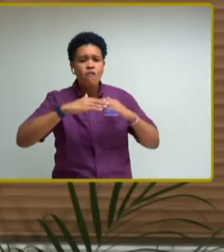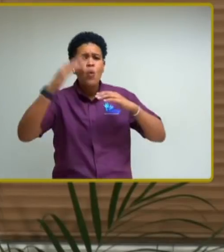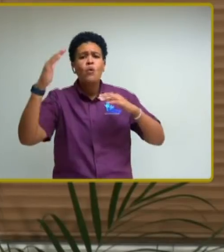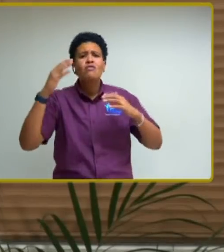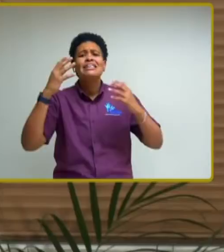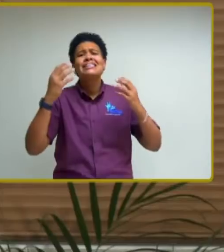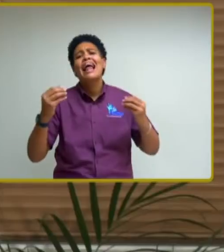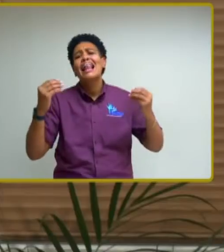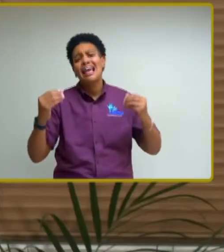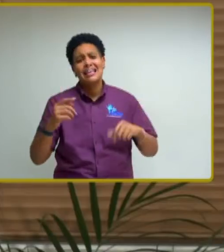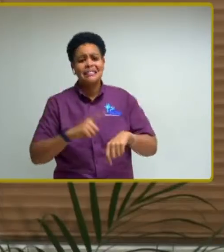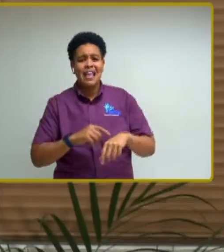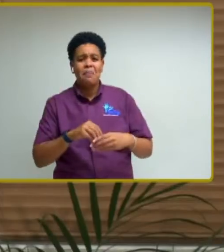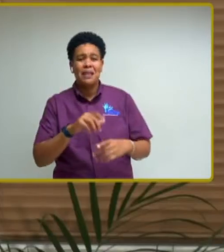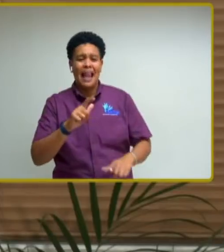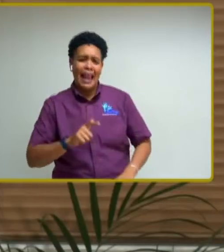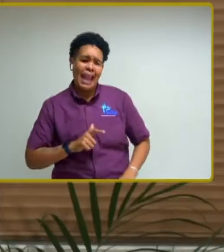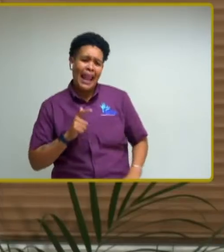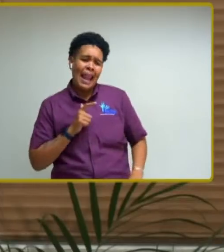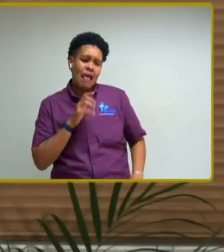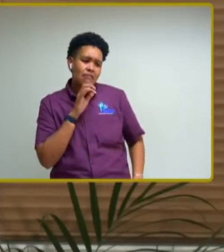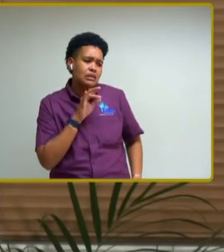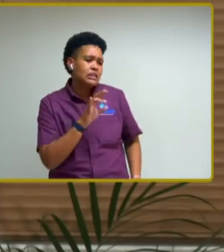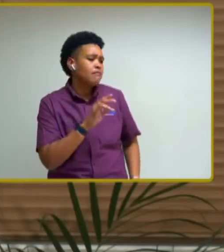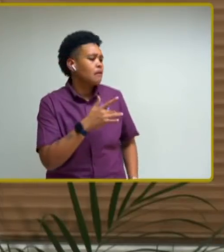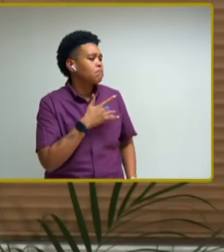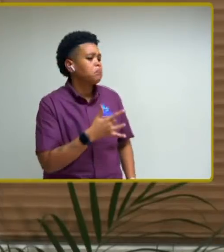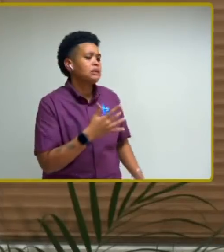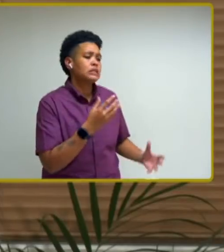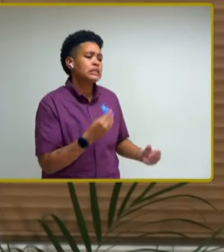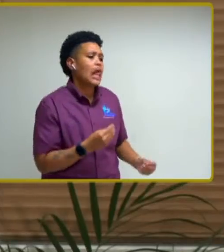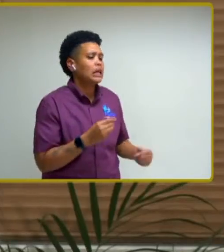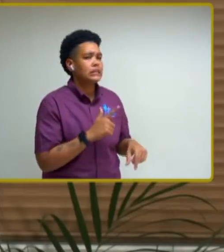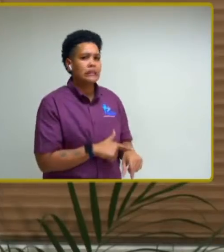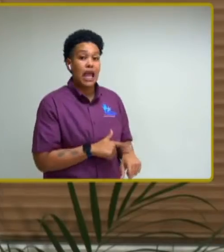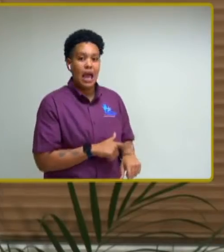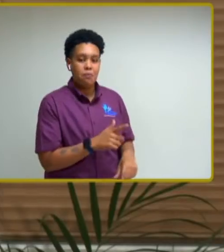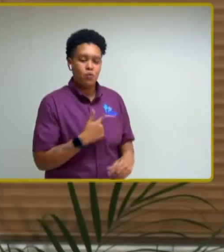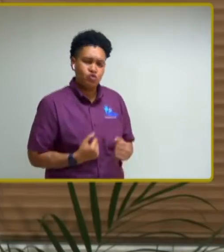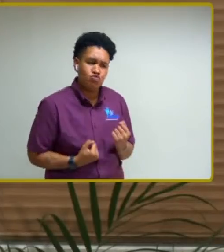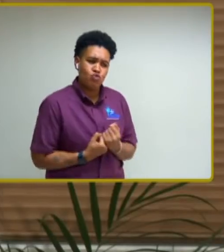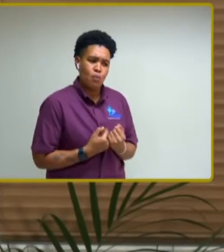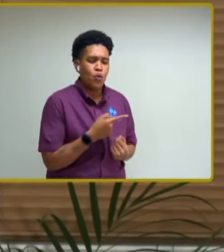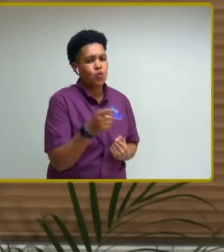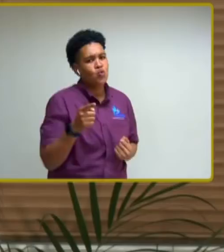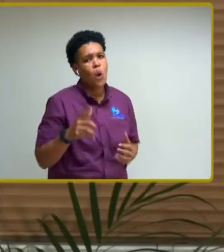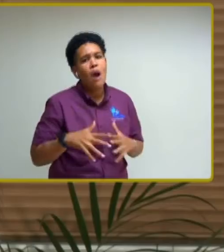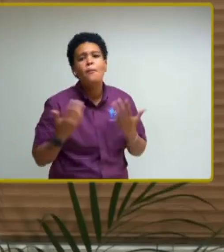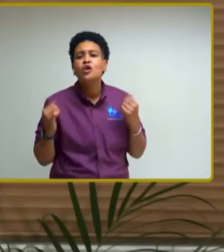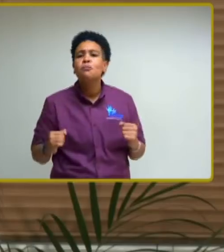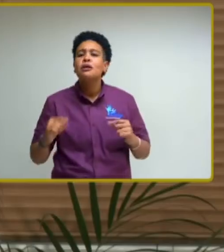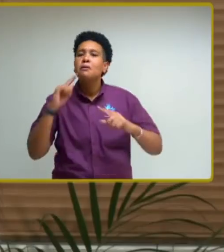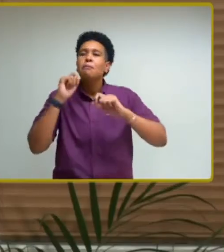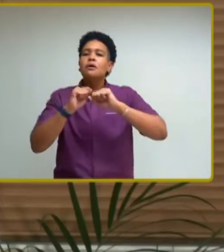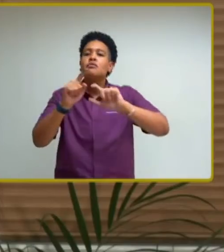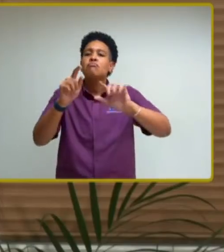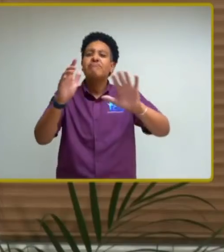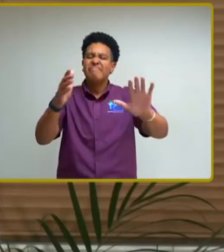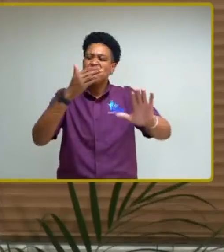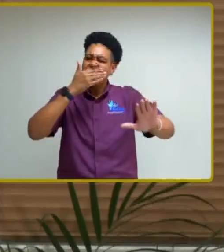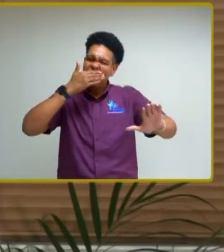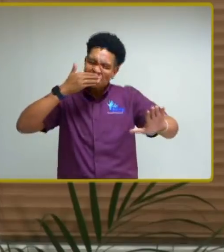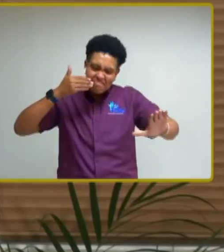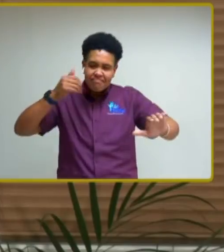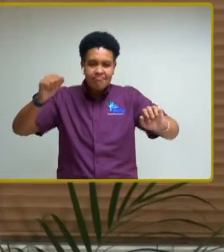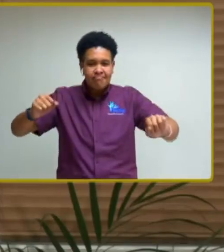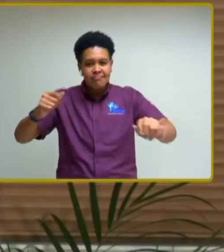therefore we'll provide as much support as possible to that vulnerable community to ensure that they are given the best